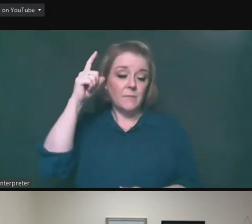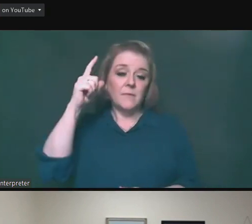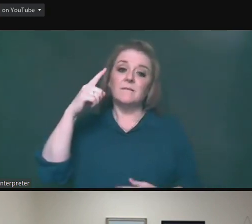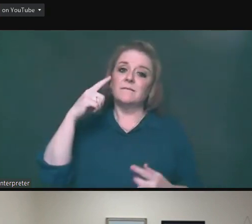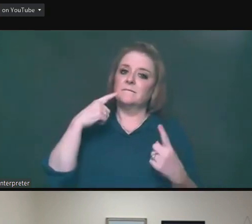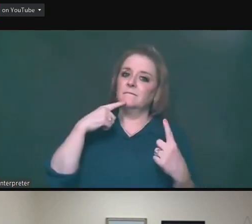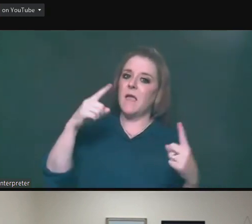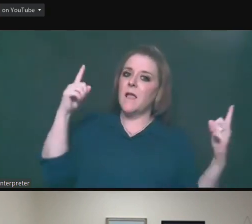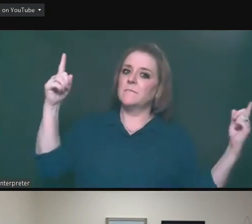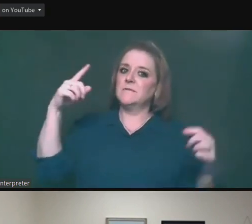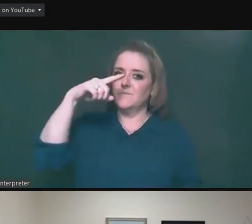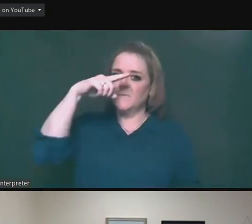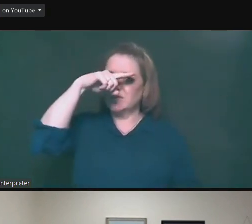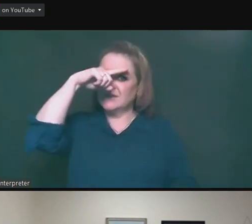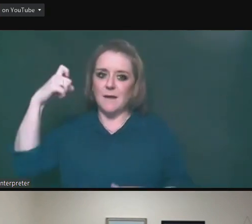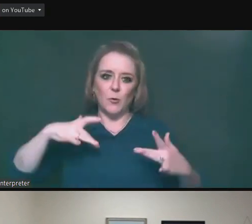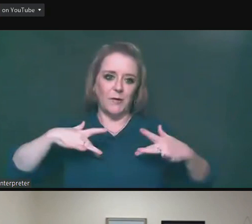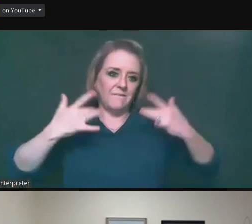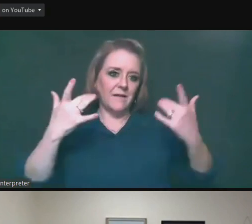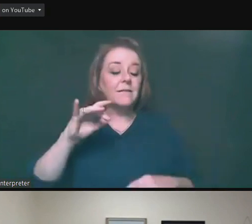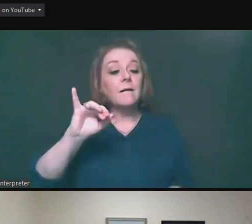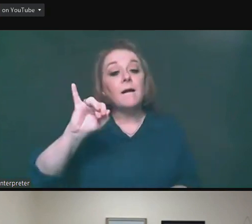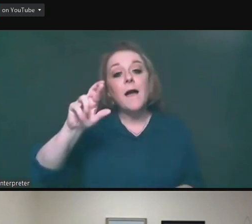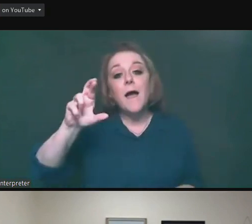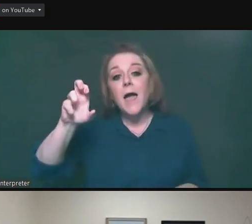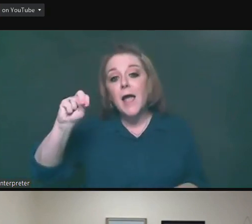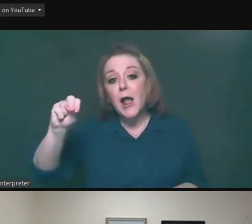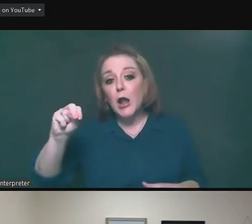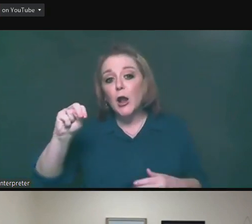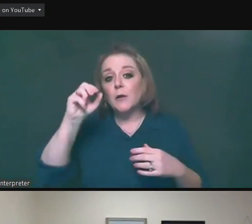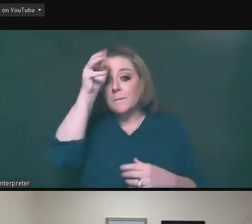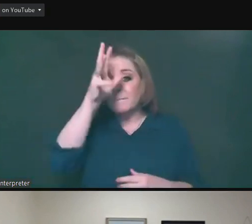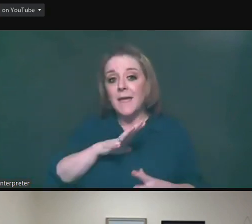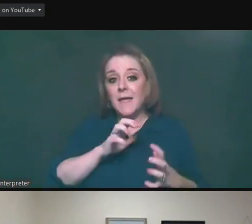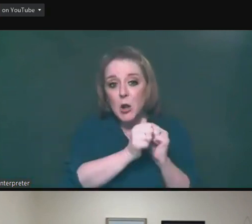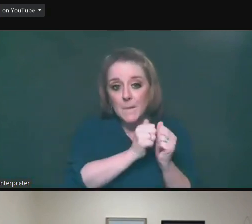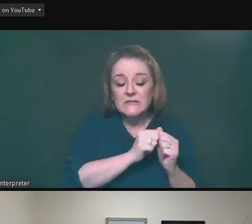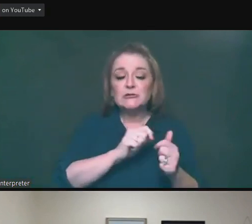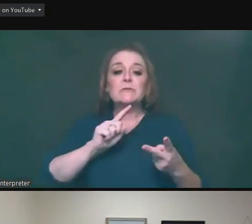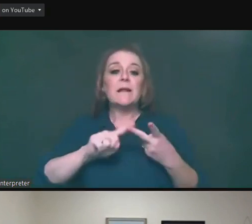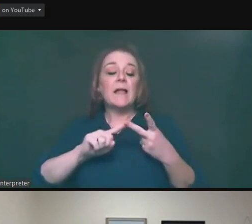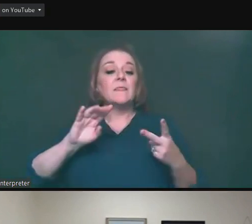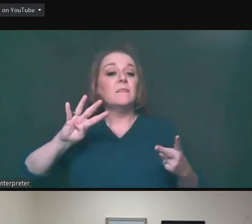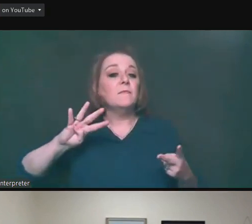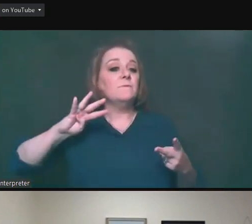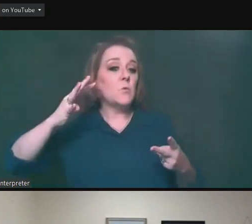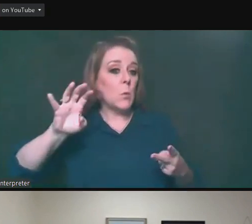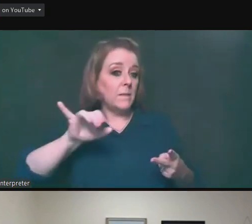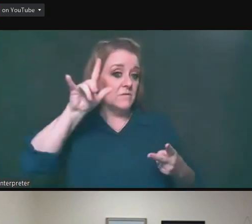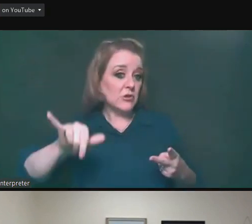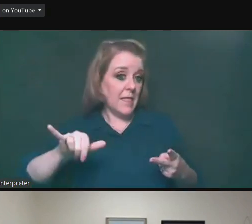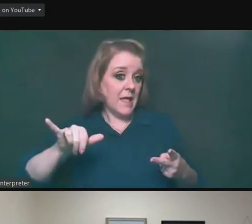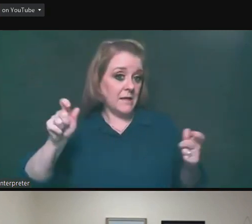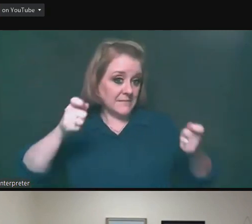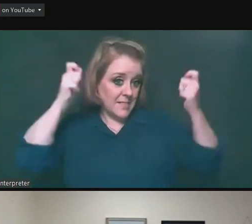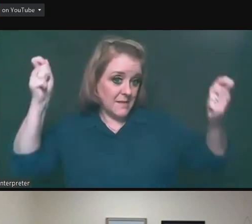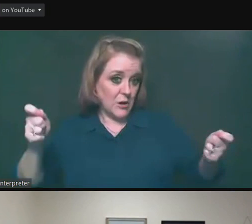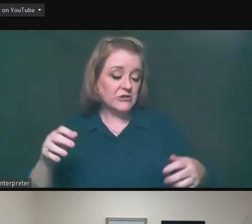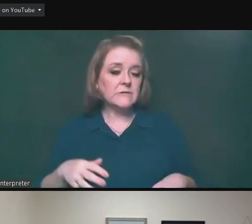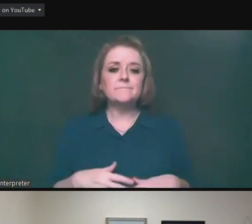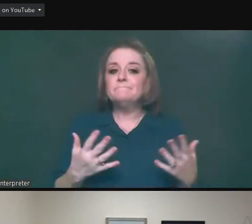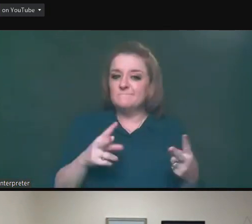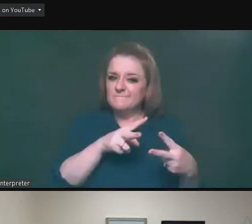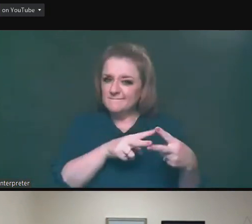as the Ironman competition and also 4th on Broadway. I know we spoke about 4th on Broadway, I believe, about 2 weeks ago, but just kind of want to get